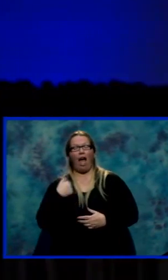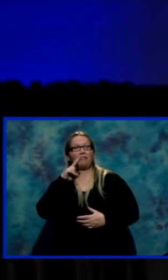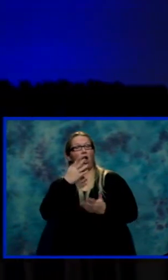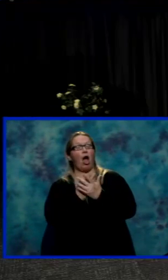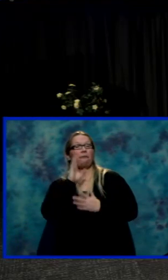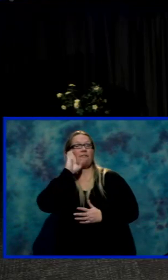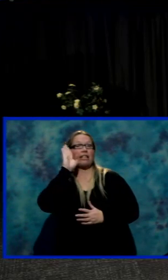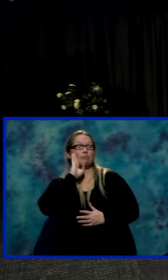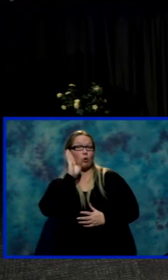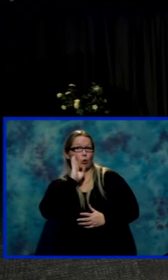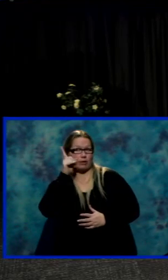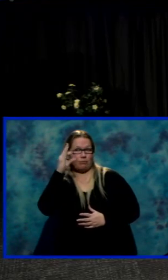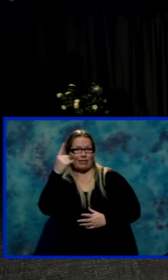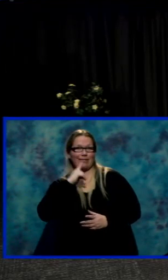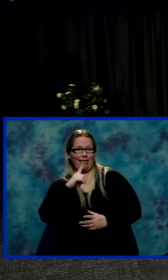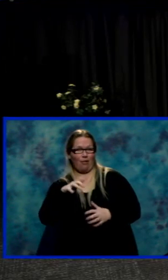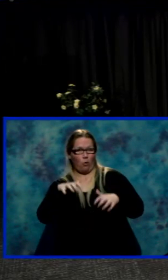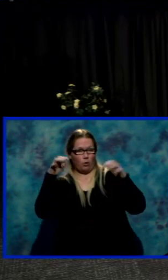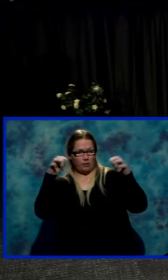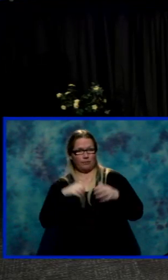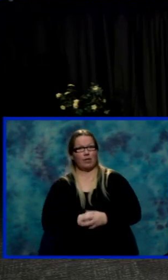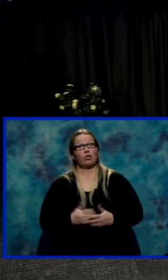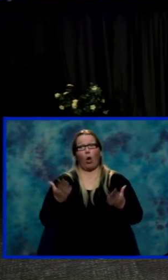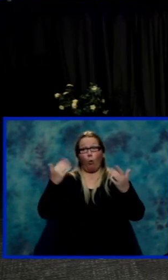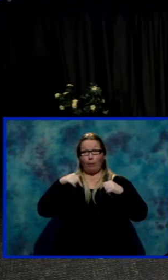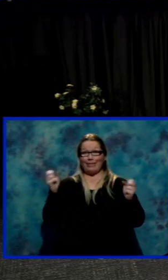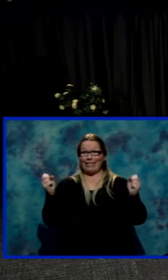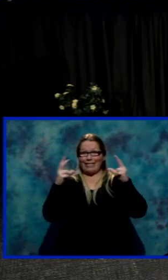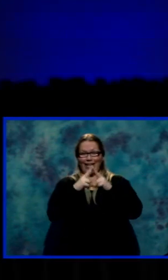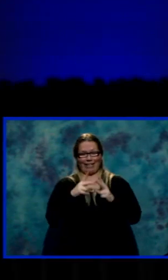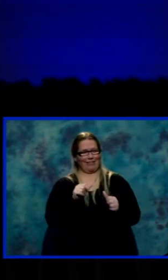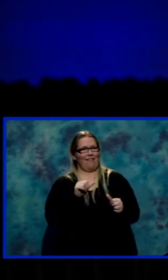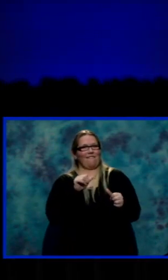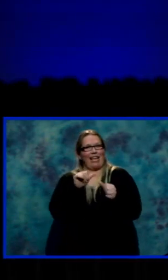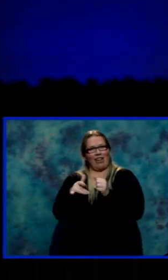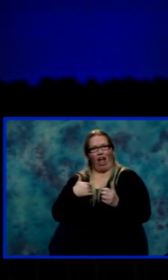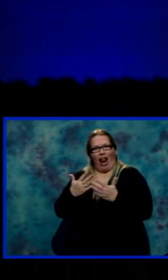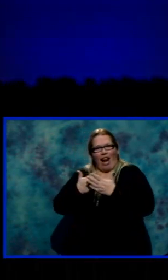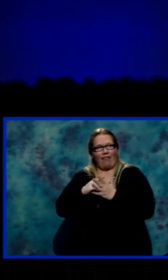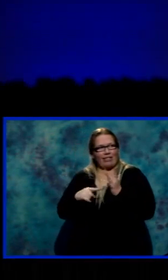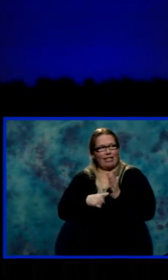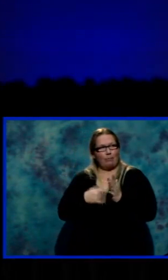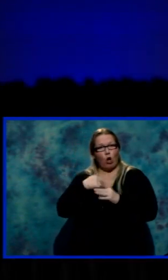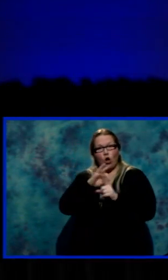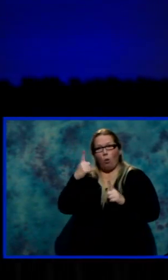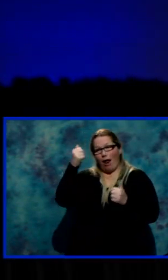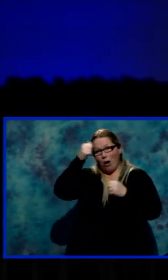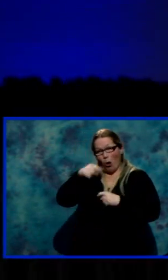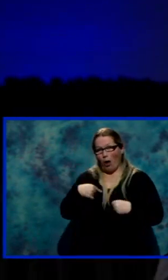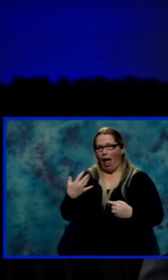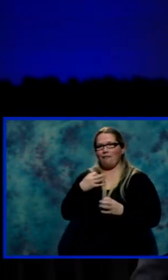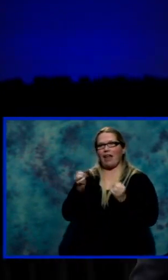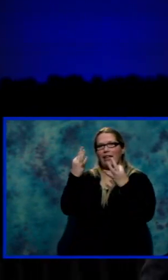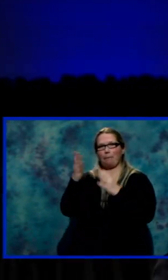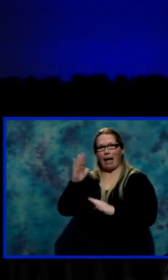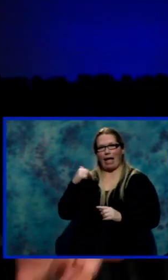Okay. All right. Well, welcome to Sydney. Fantastic. I love it. It's one of the reasons we came. Nobody knows us. I have no past.